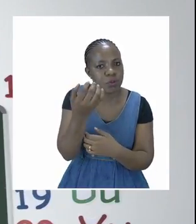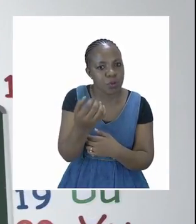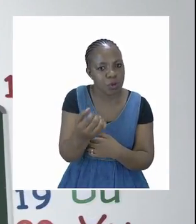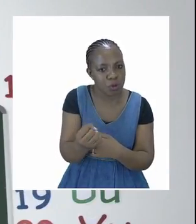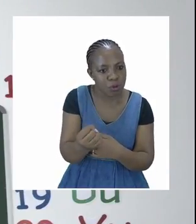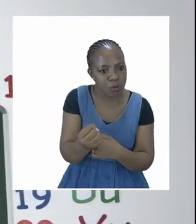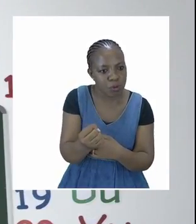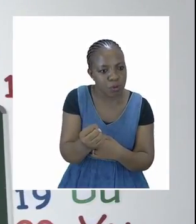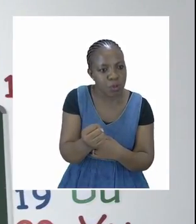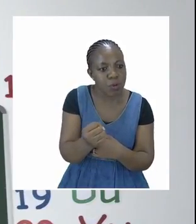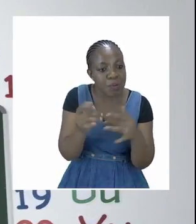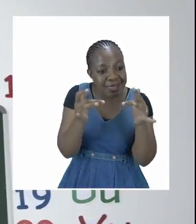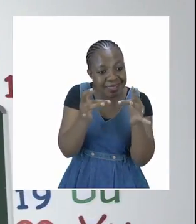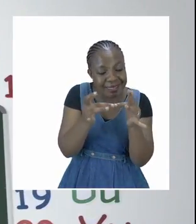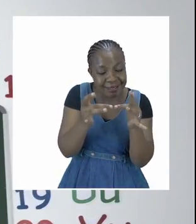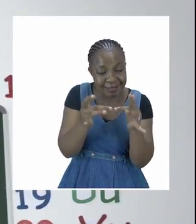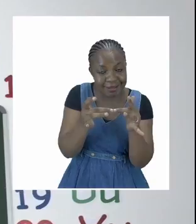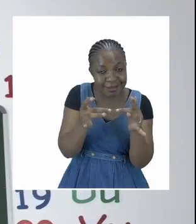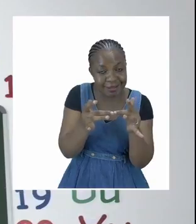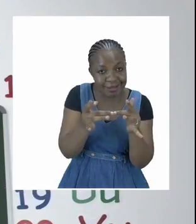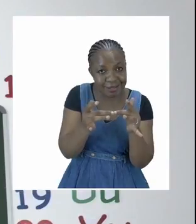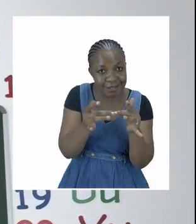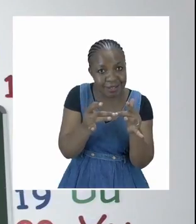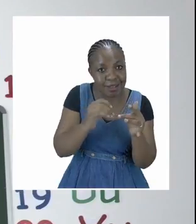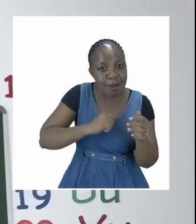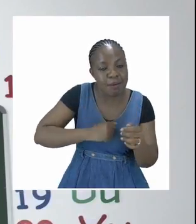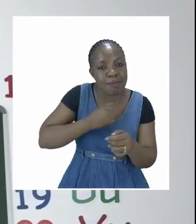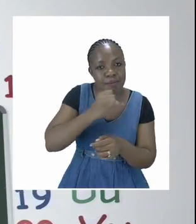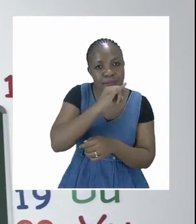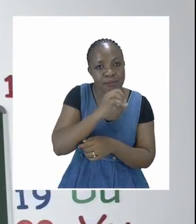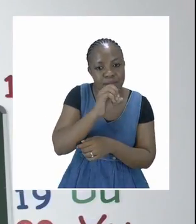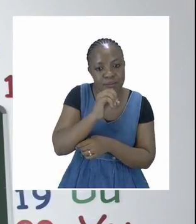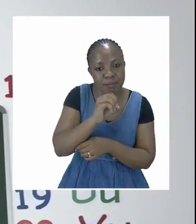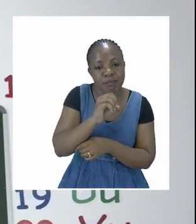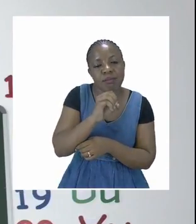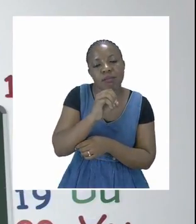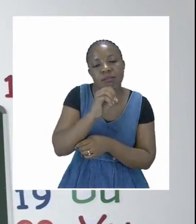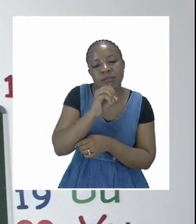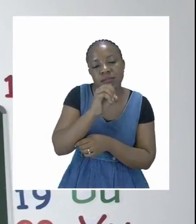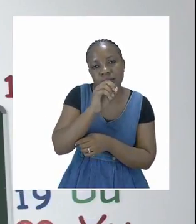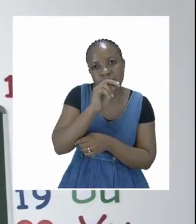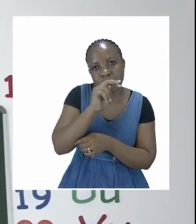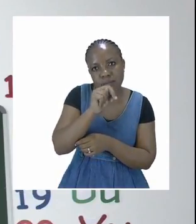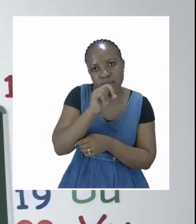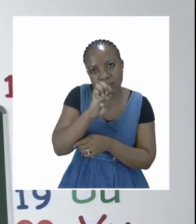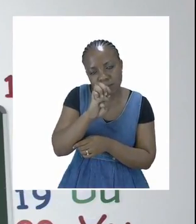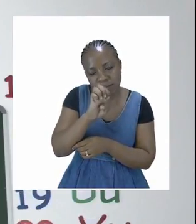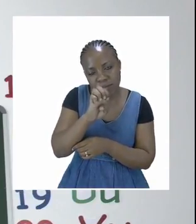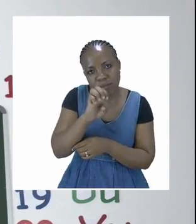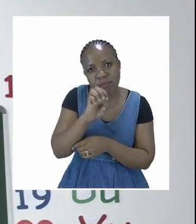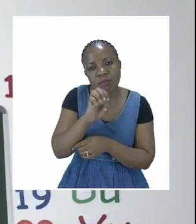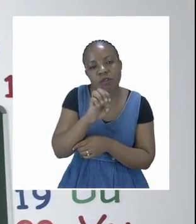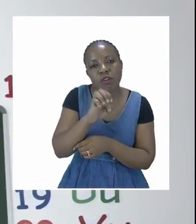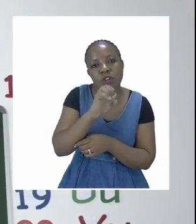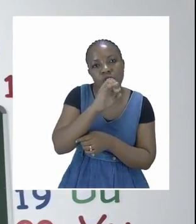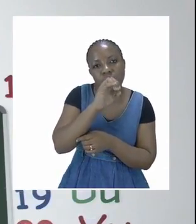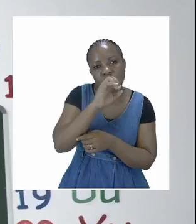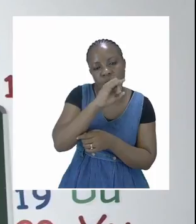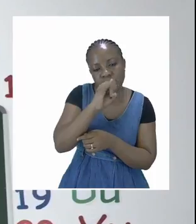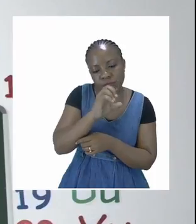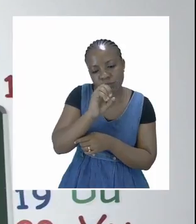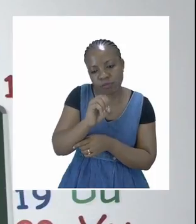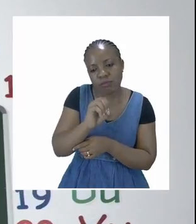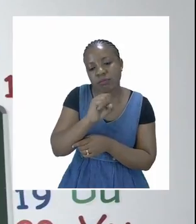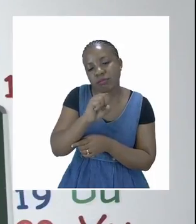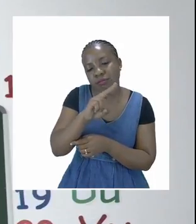our online platforms, MyZone and Zoshi Facebook pages, and in addition,